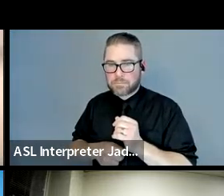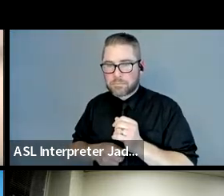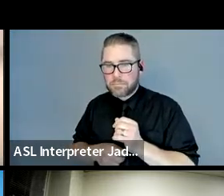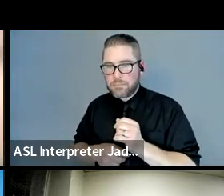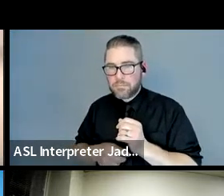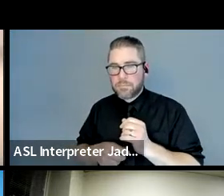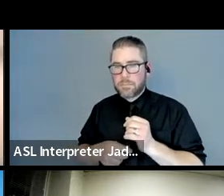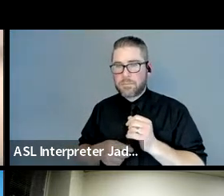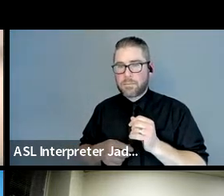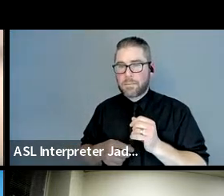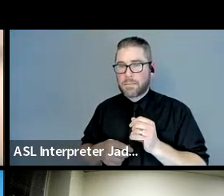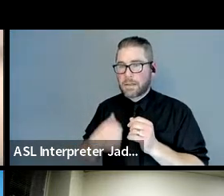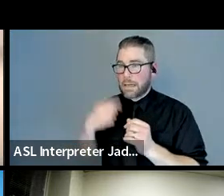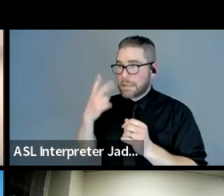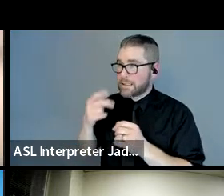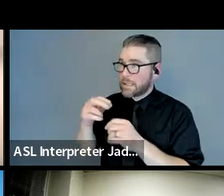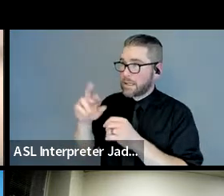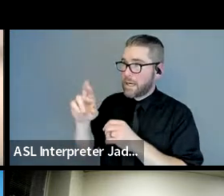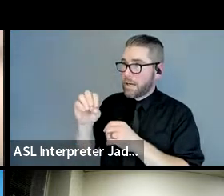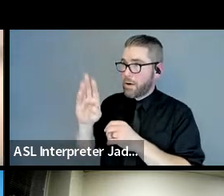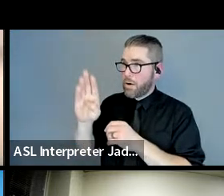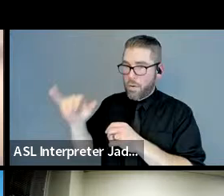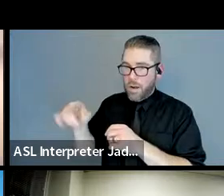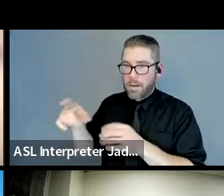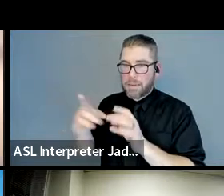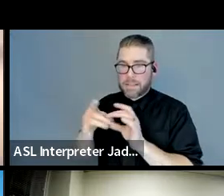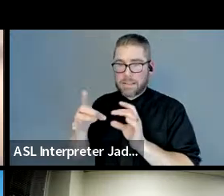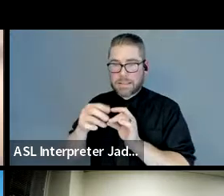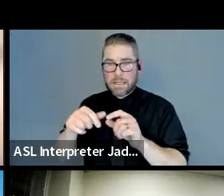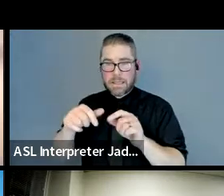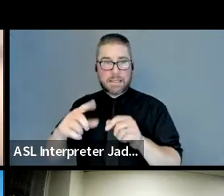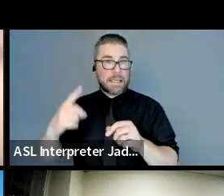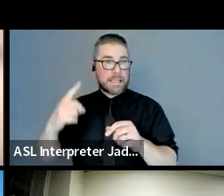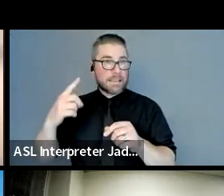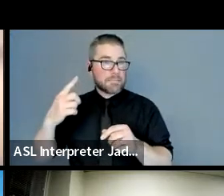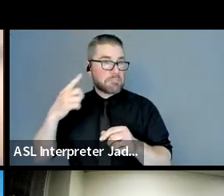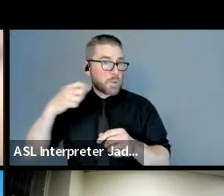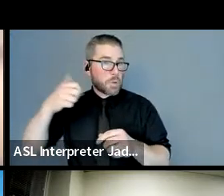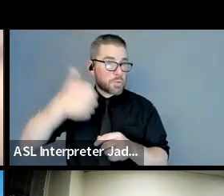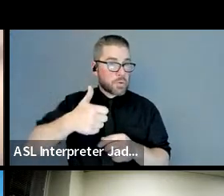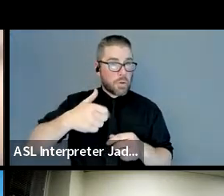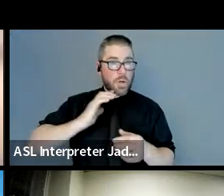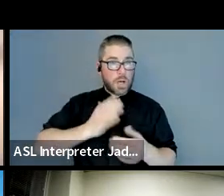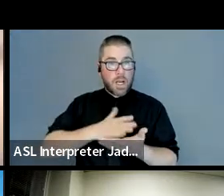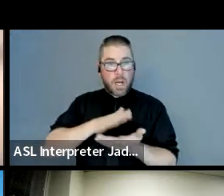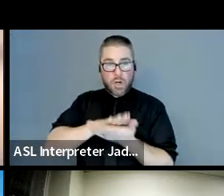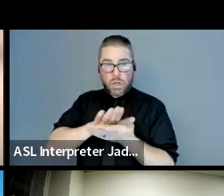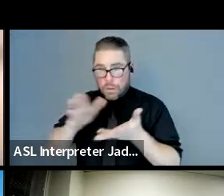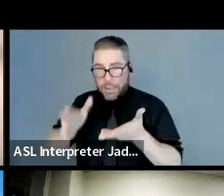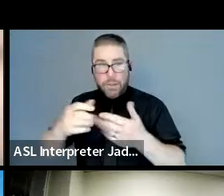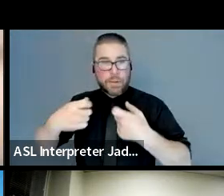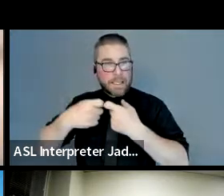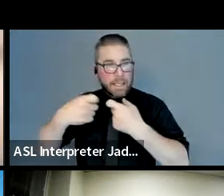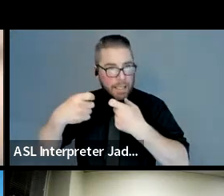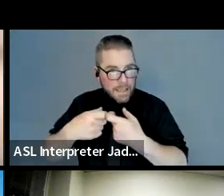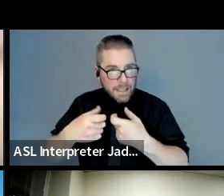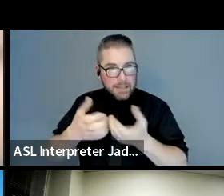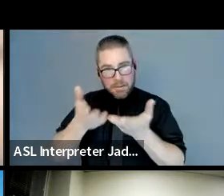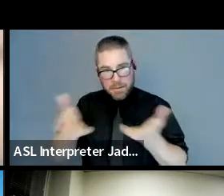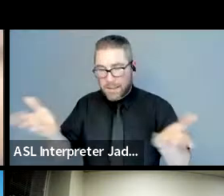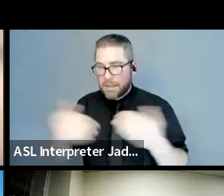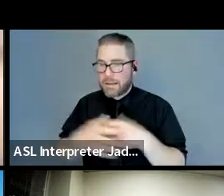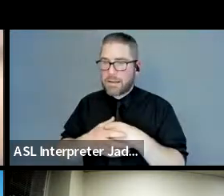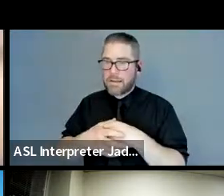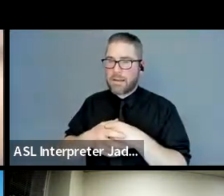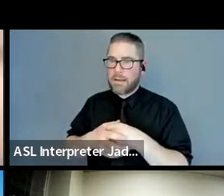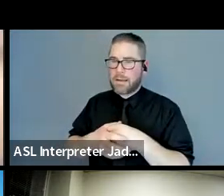schools to electric appliances. Follow-up question, have we had other commercial interest with this measure? This was just answered by Stephanie. So it